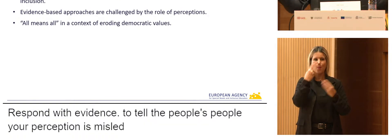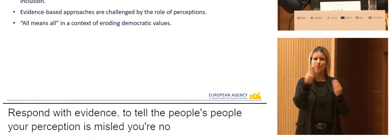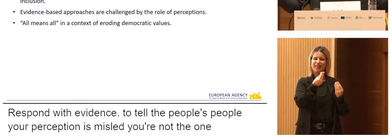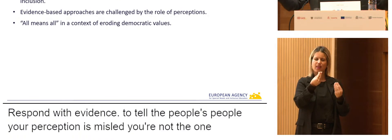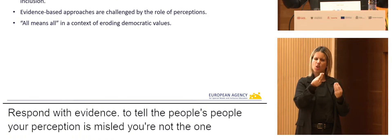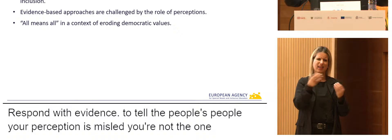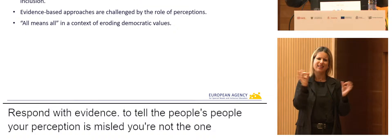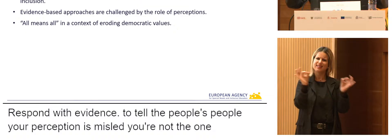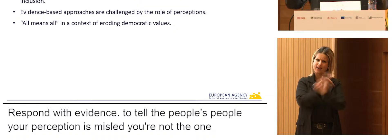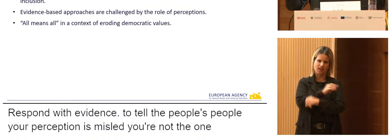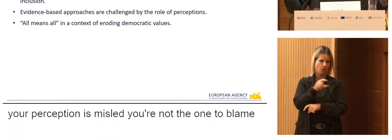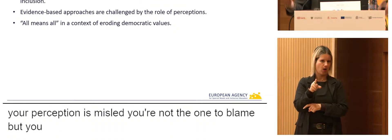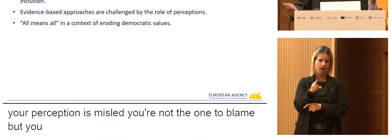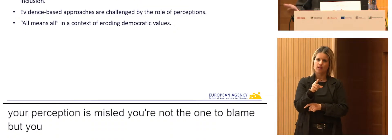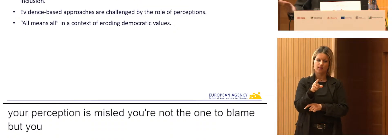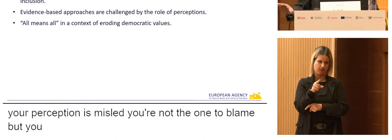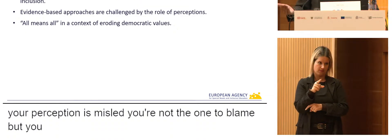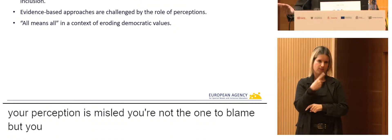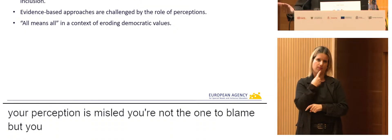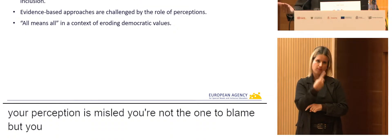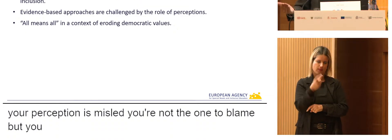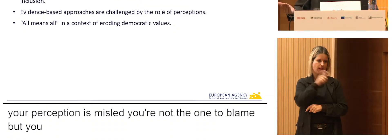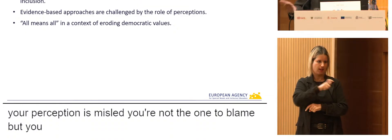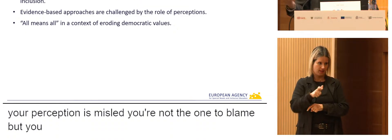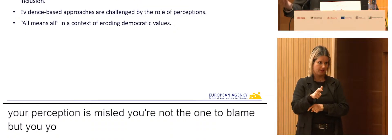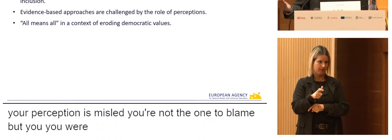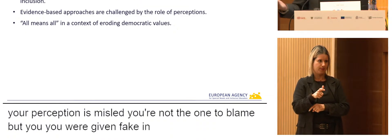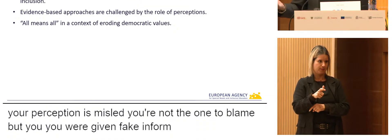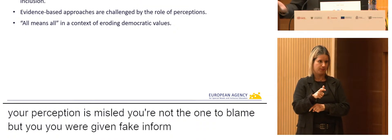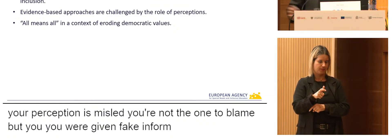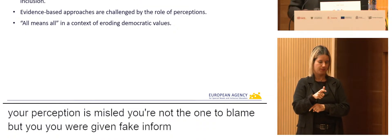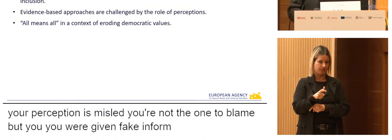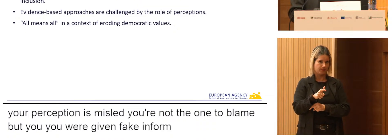blame, but you were given fake information, many times fake news.